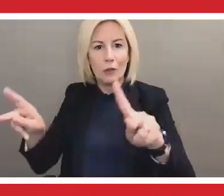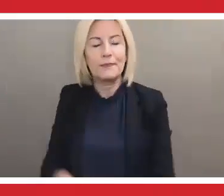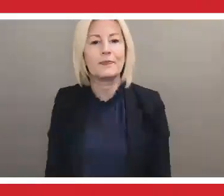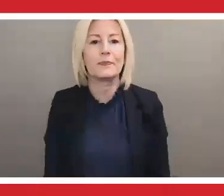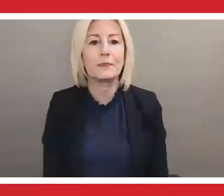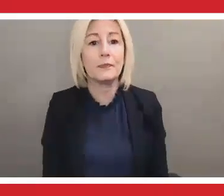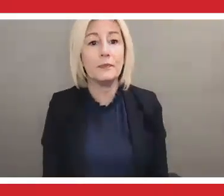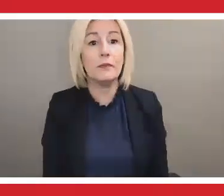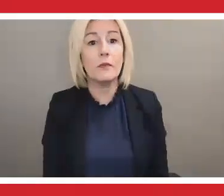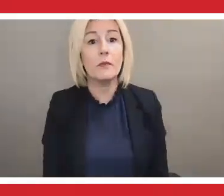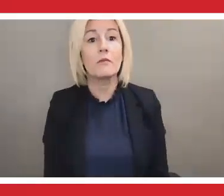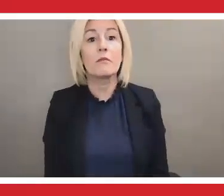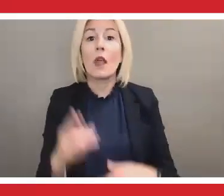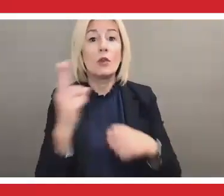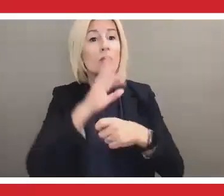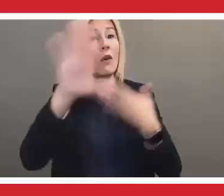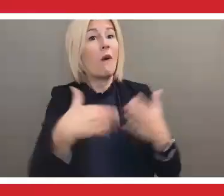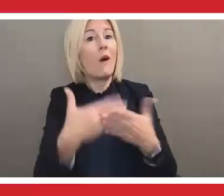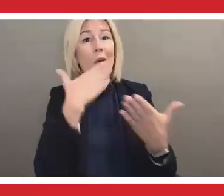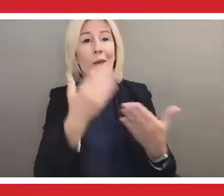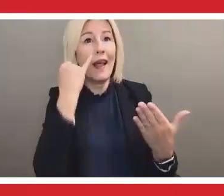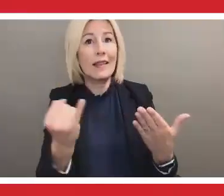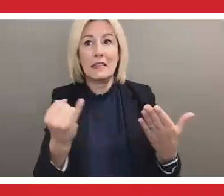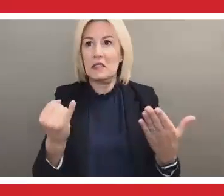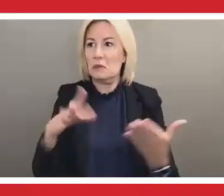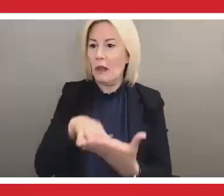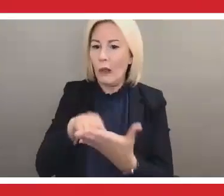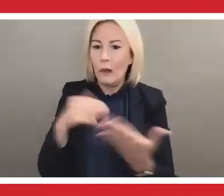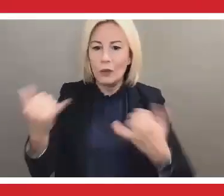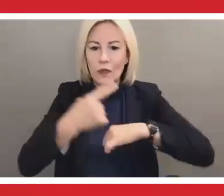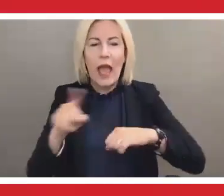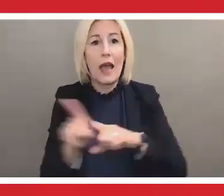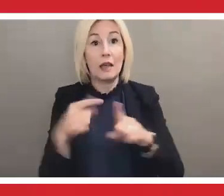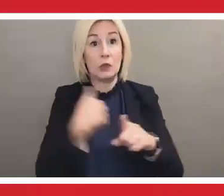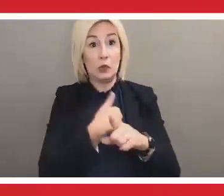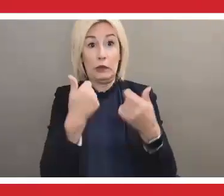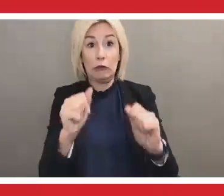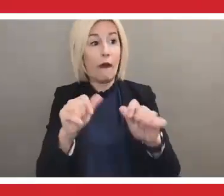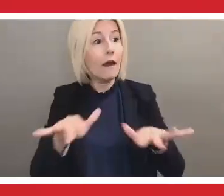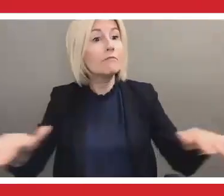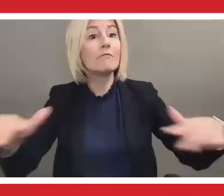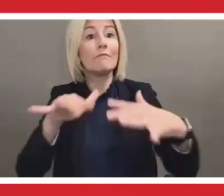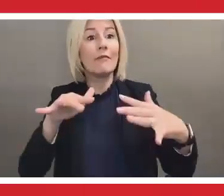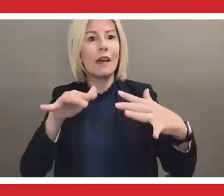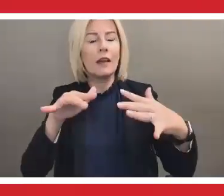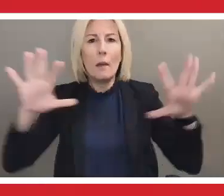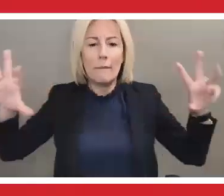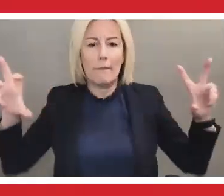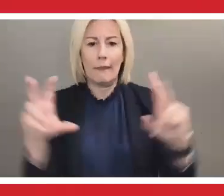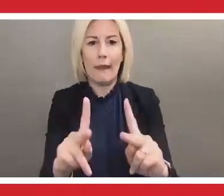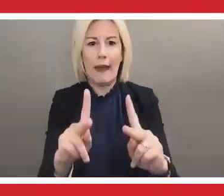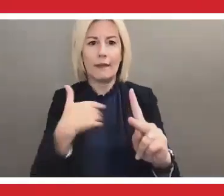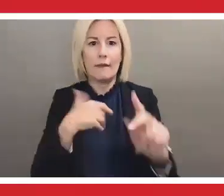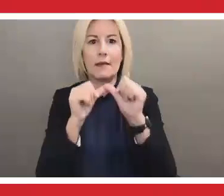use all the good ideas we learn and share today as we try as a society to get back on track to achieve the Sustainable